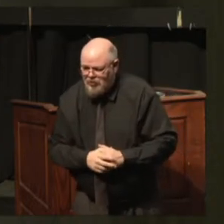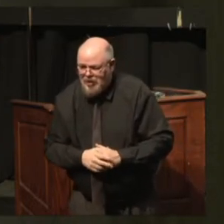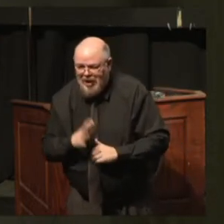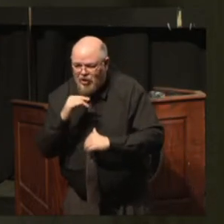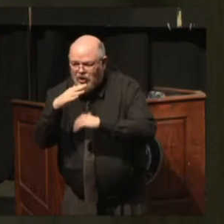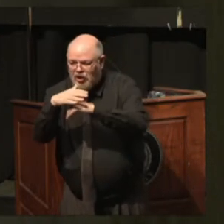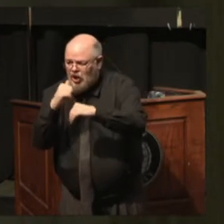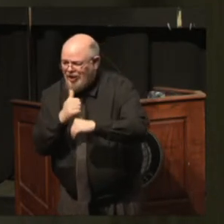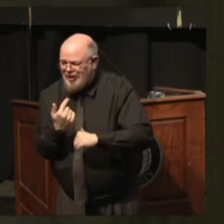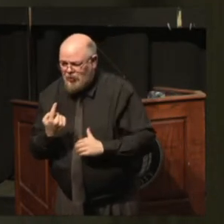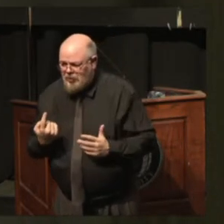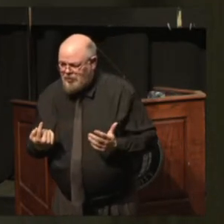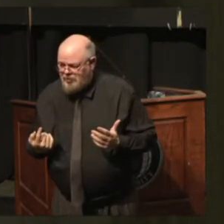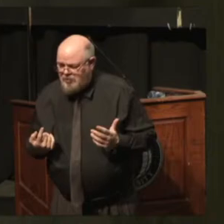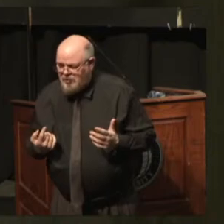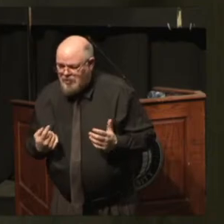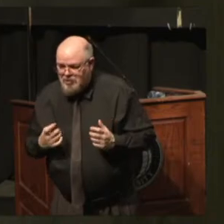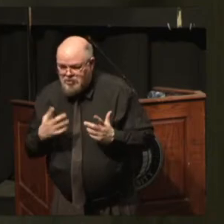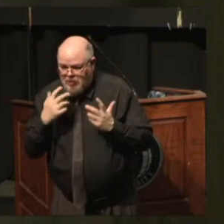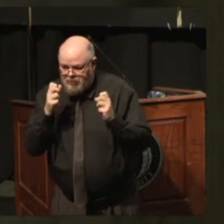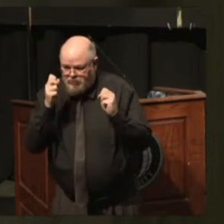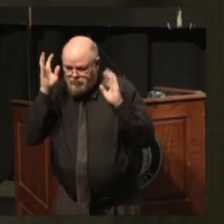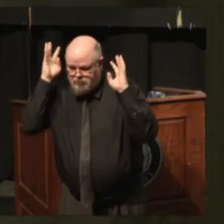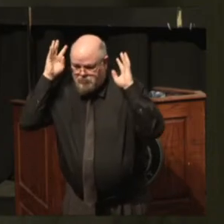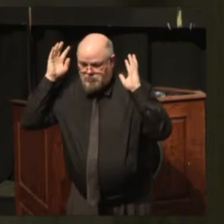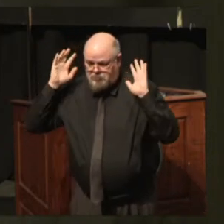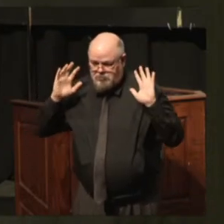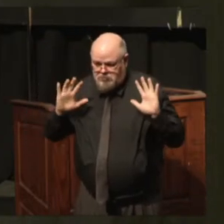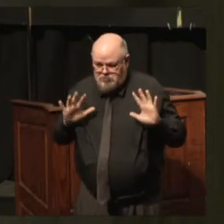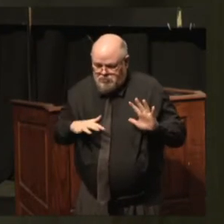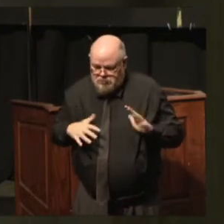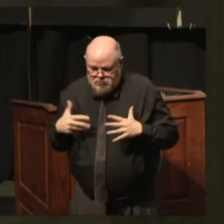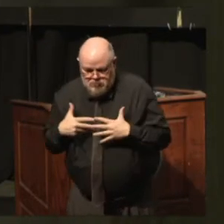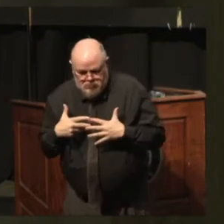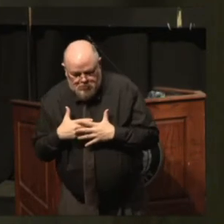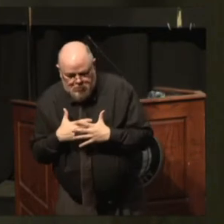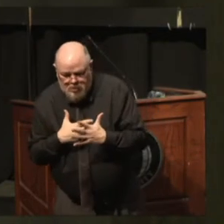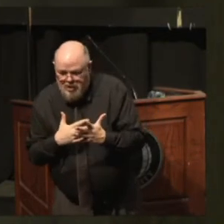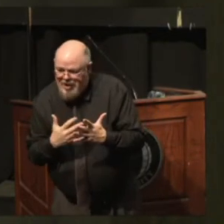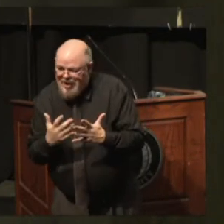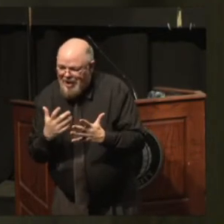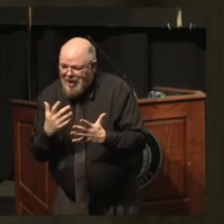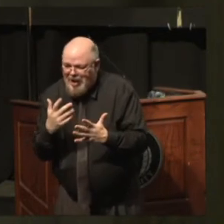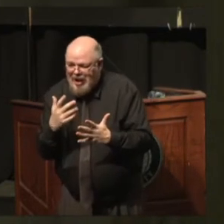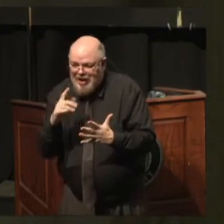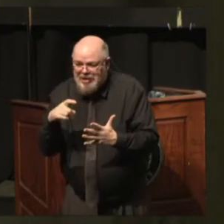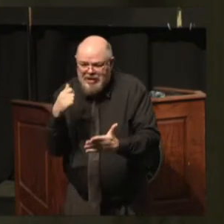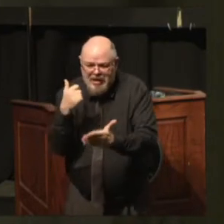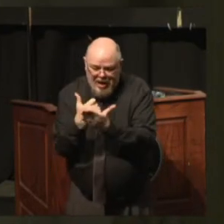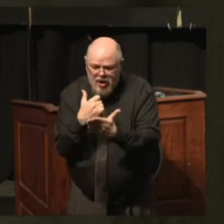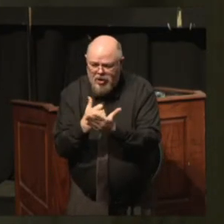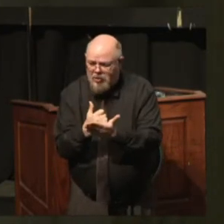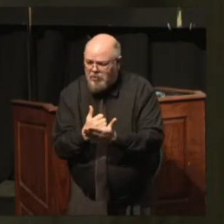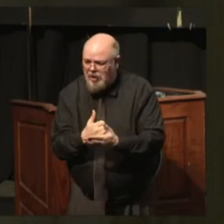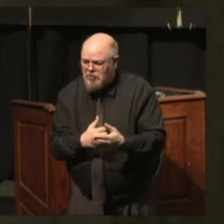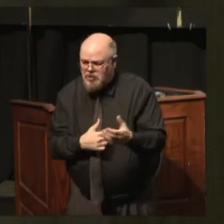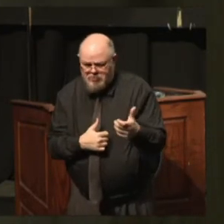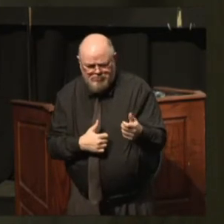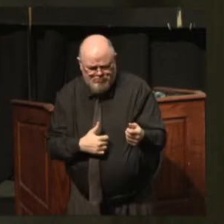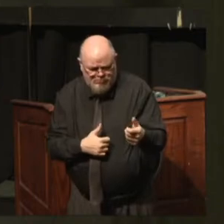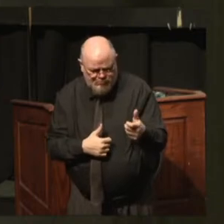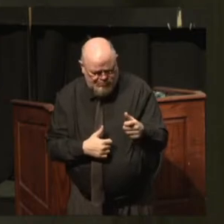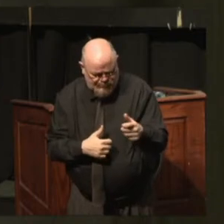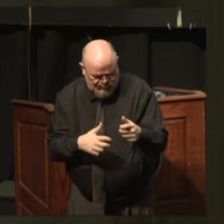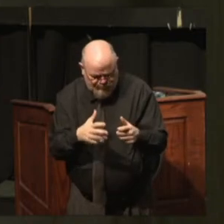get anybody, right? So I'm freaking out. Like, these are my hands, right? And I could do it now. I could push the button now. I can